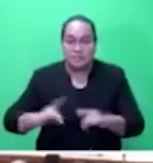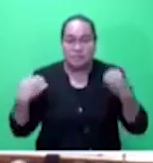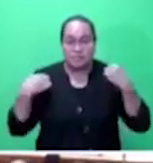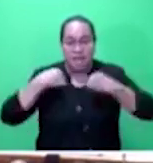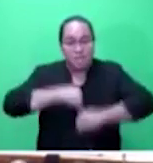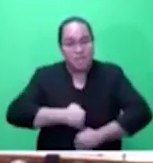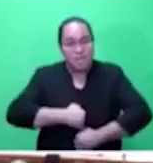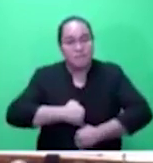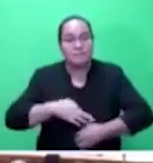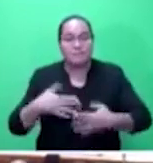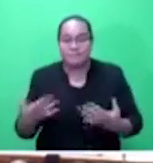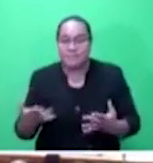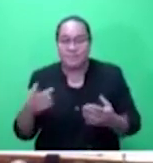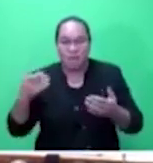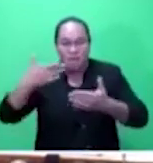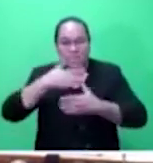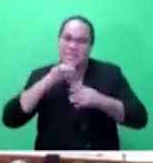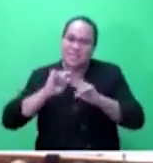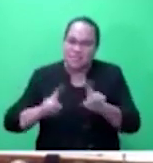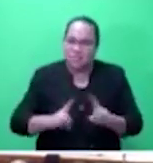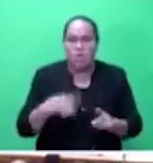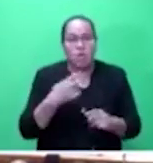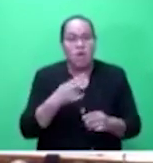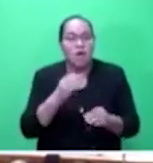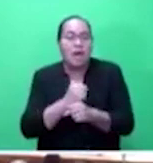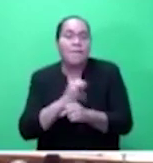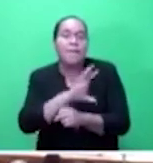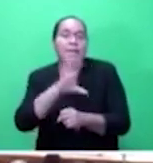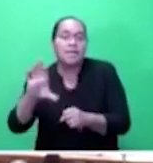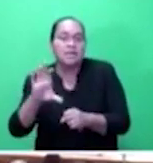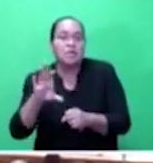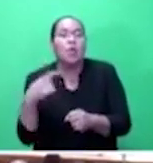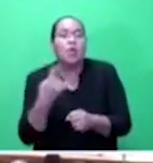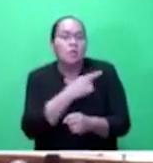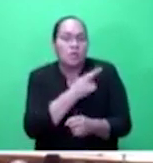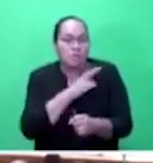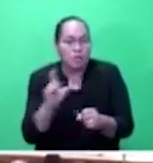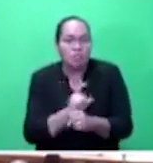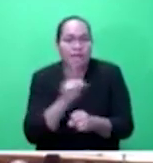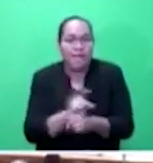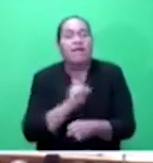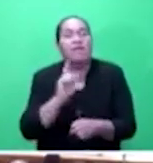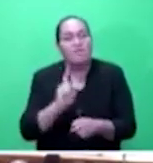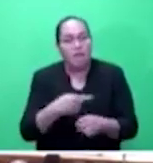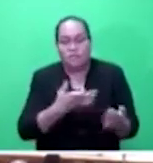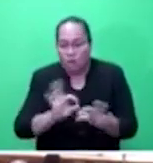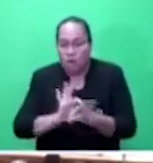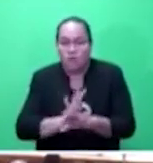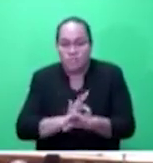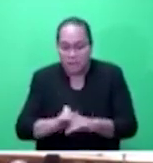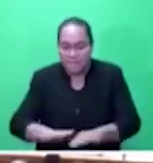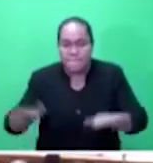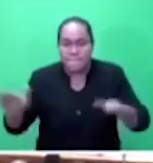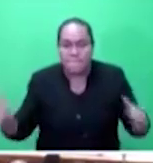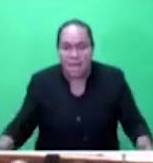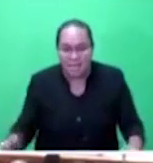gowns. Ethanol for local companies are already involved in hand sanitizer production. Disinfectants, sterilization products, hospital beds, hydrogen peroxide,